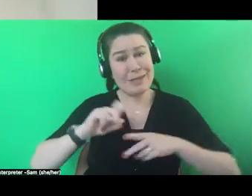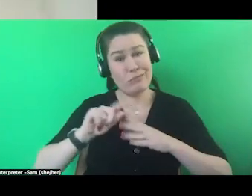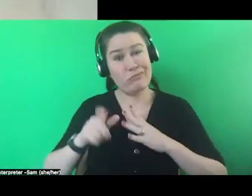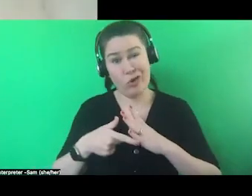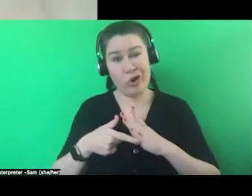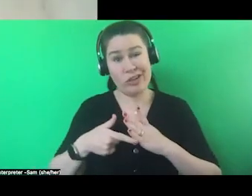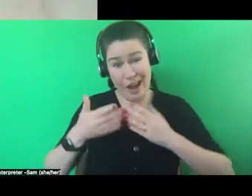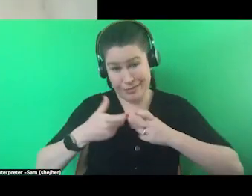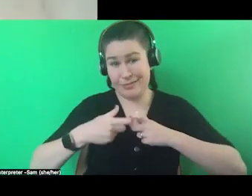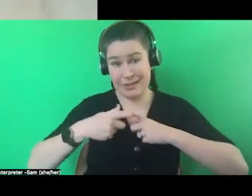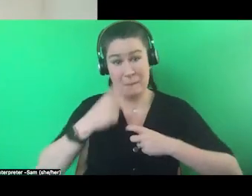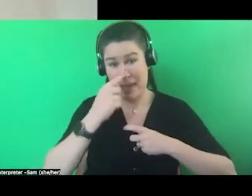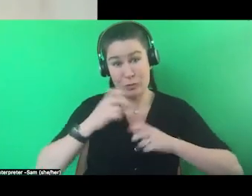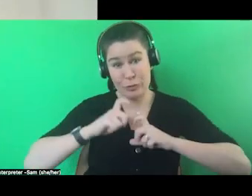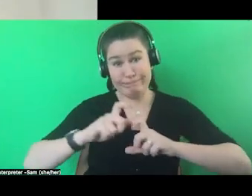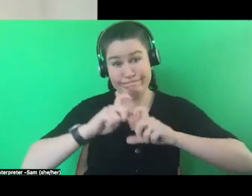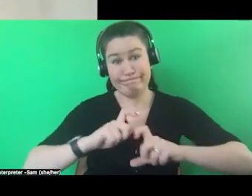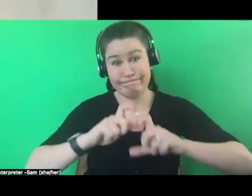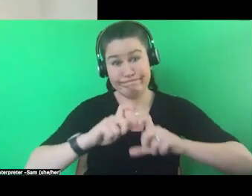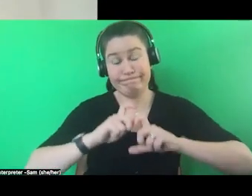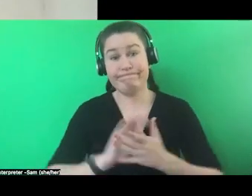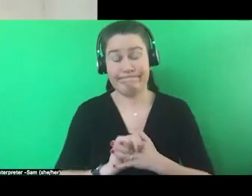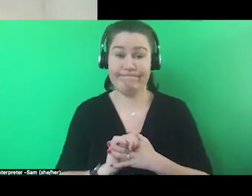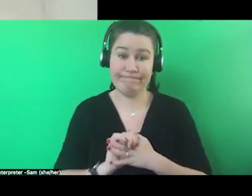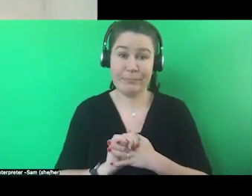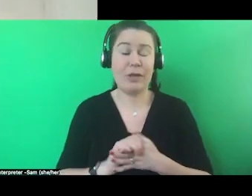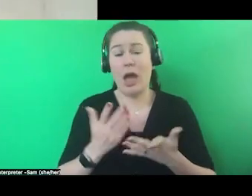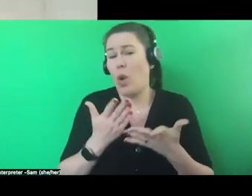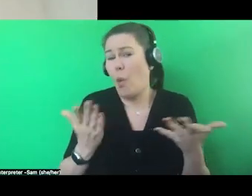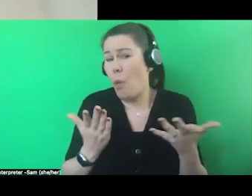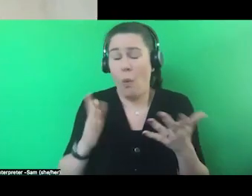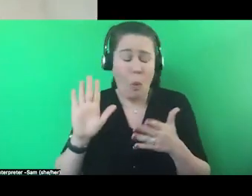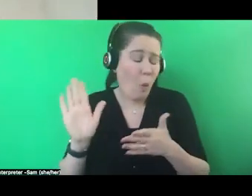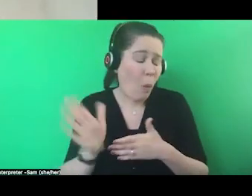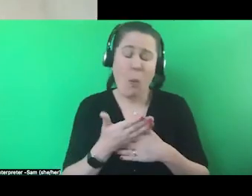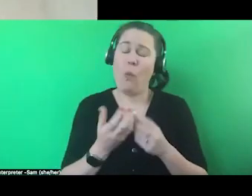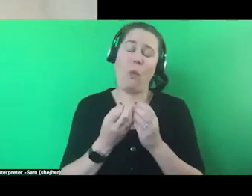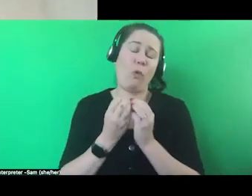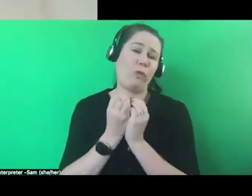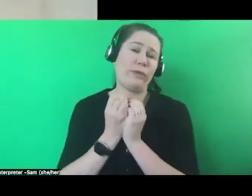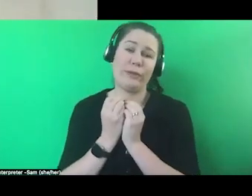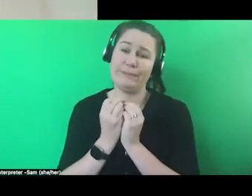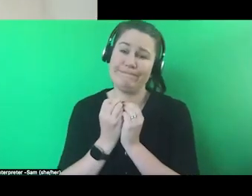be able to exist, and therefore all of the rich